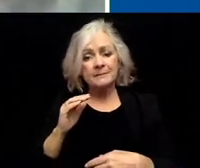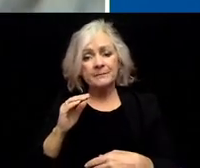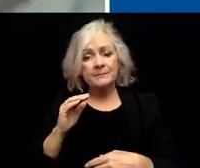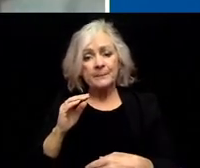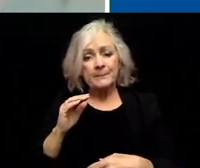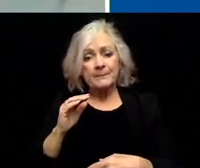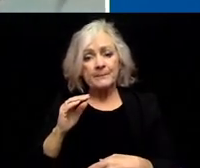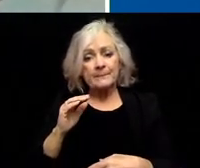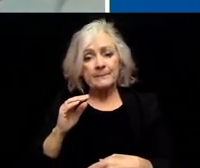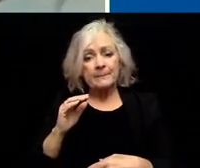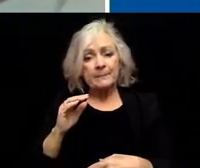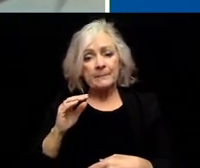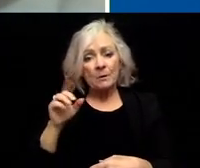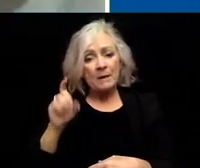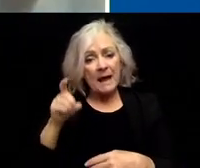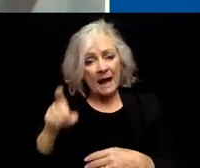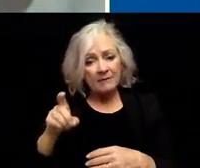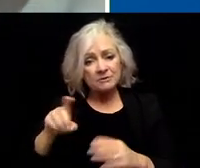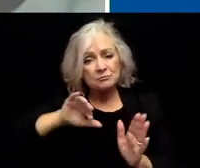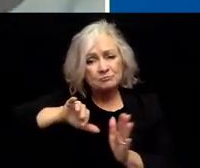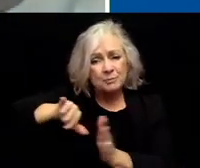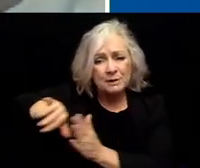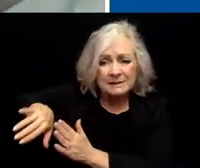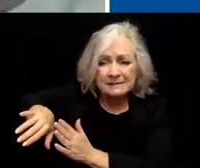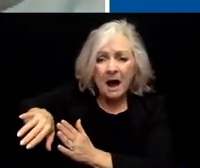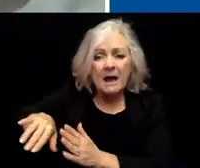I think we have to move beyond this idea of burden,